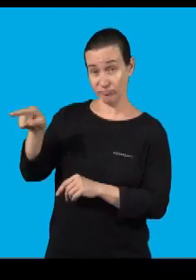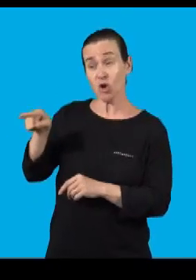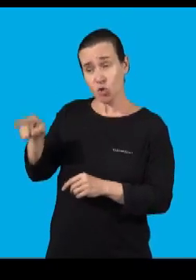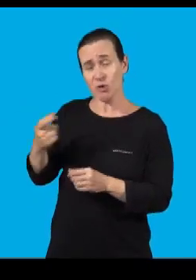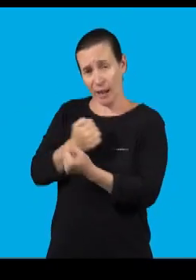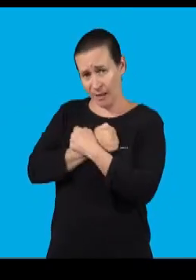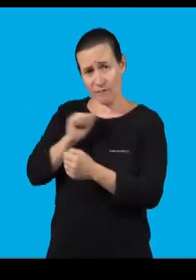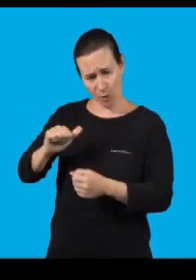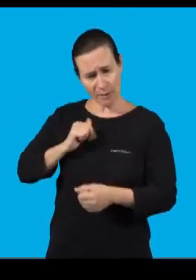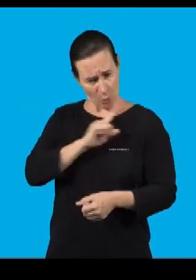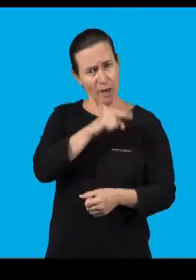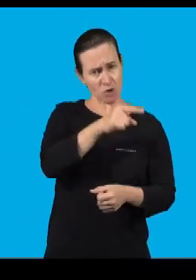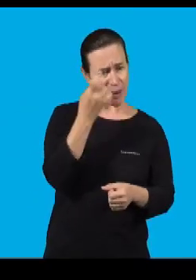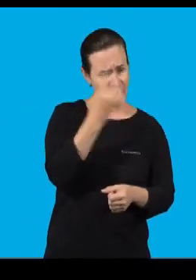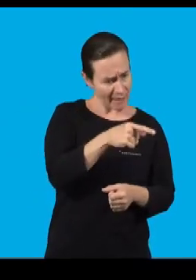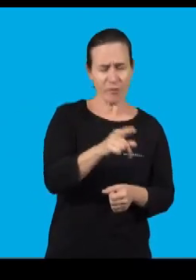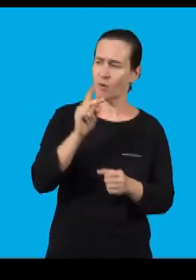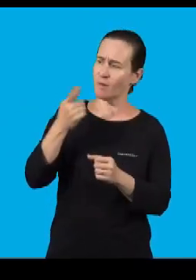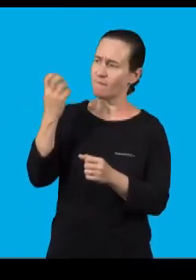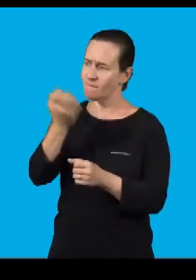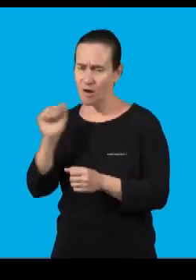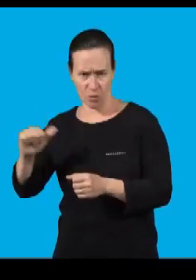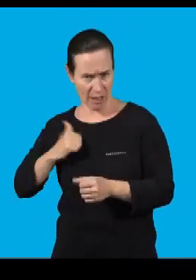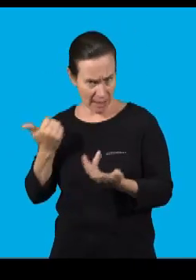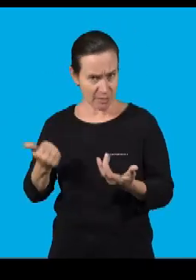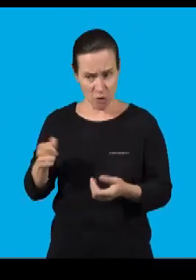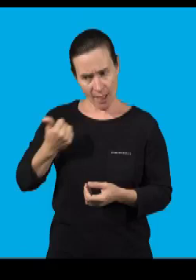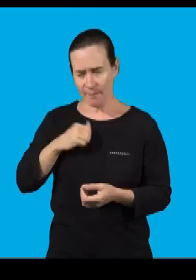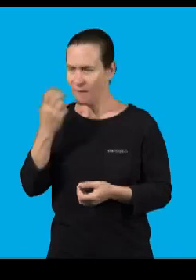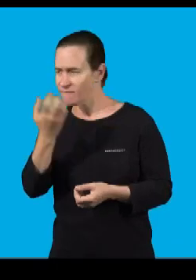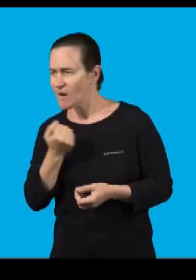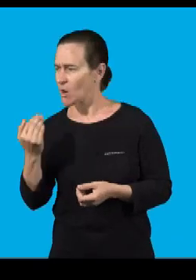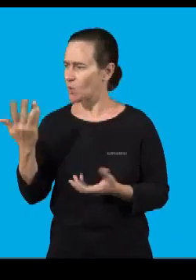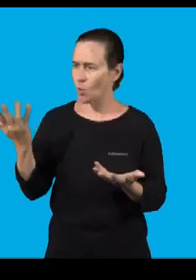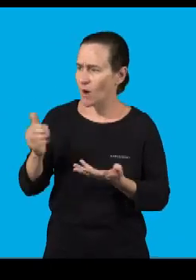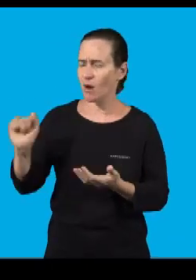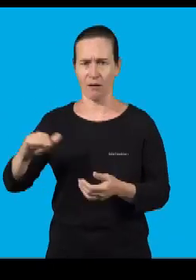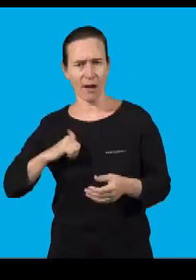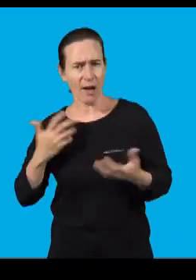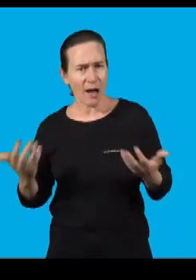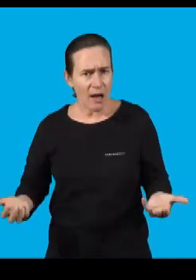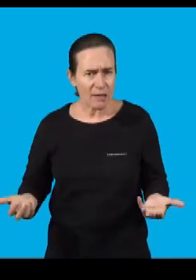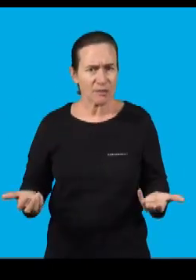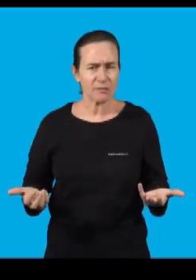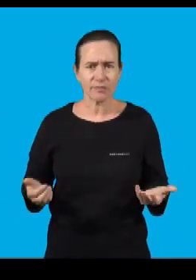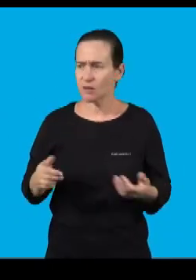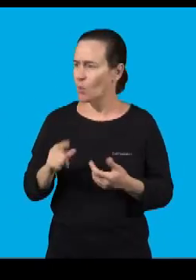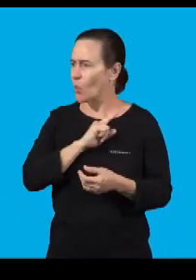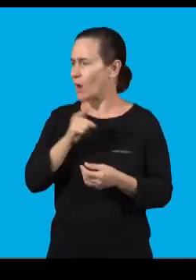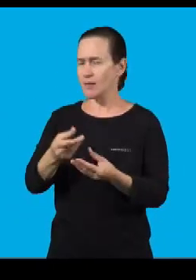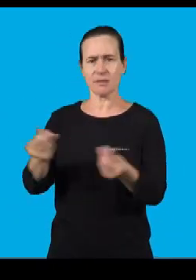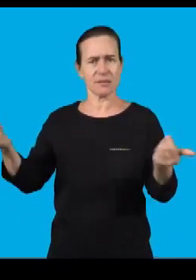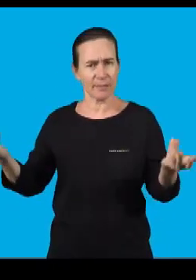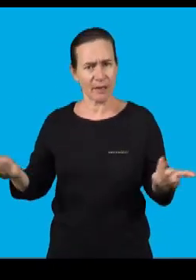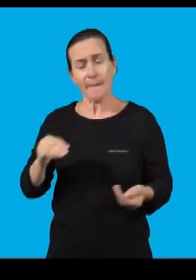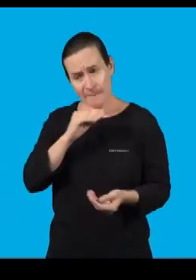she does care for her husband. She was concerned about him, all right? She wanted to find out, but where is he? Where is he